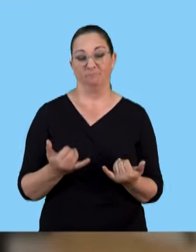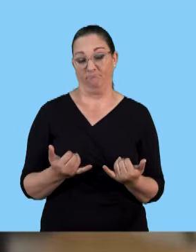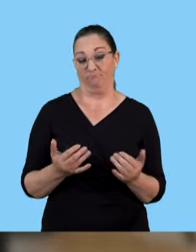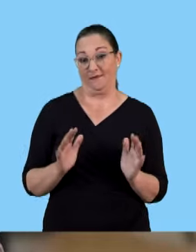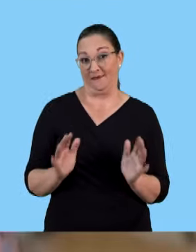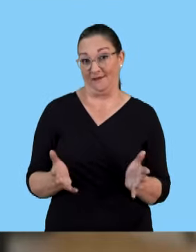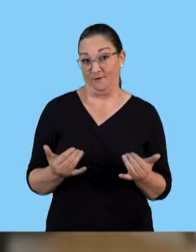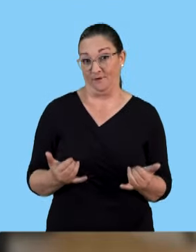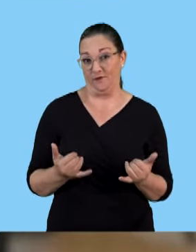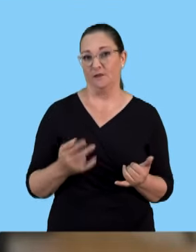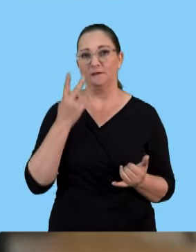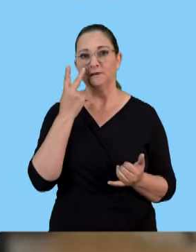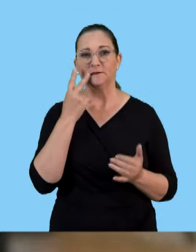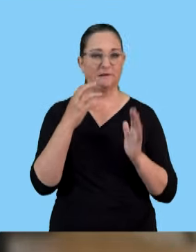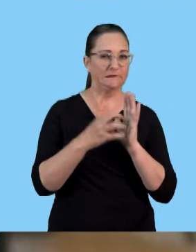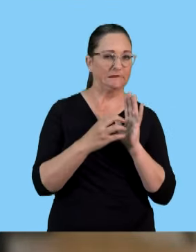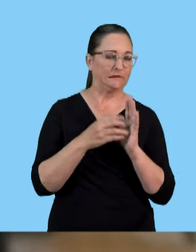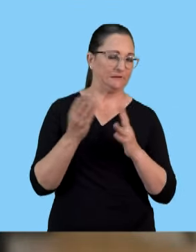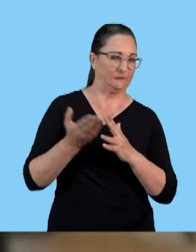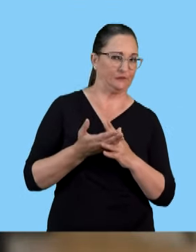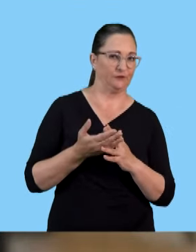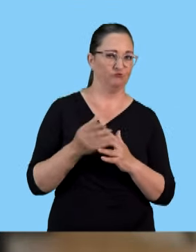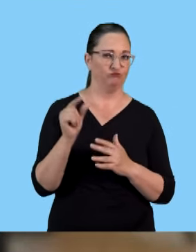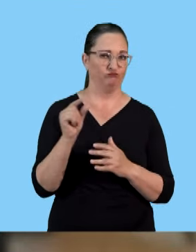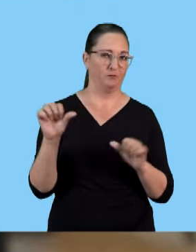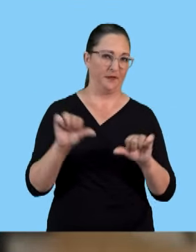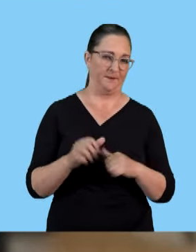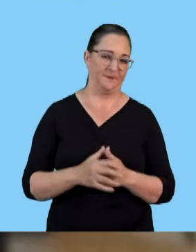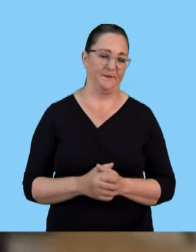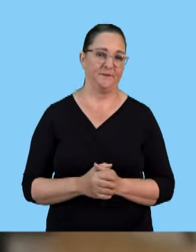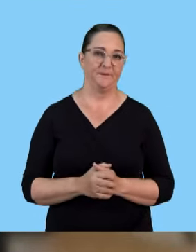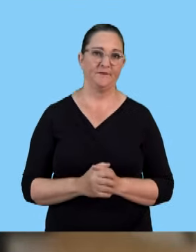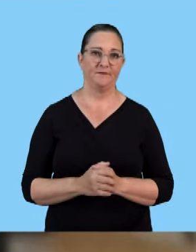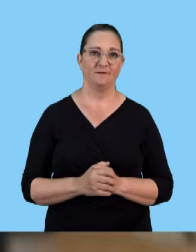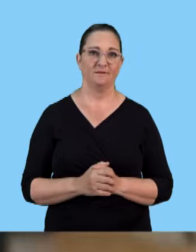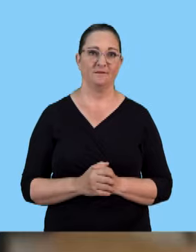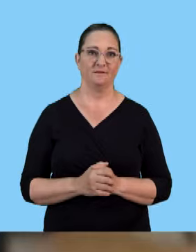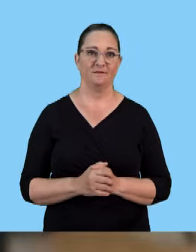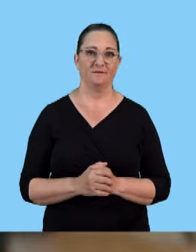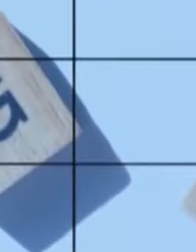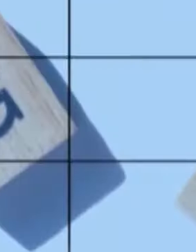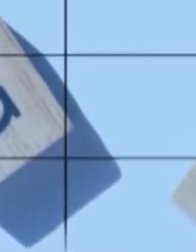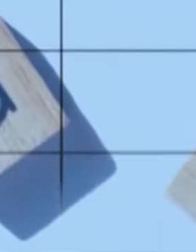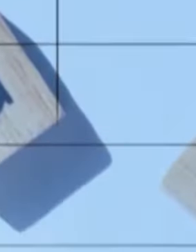Right, so now that's it for now. Let us go for a quick ad break and we'll be right back.